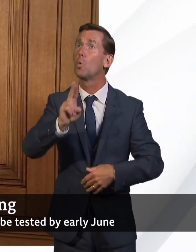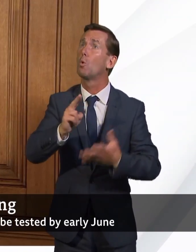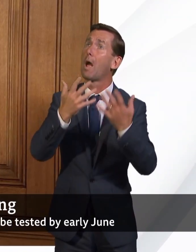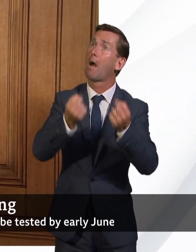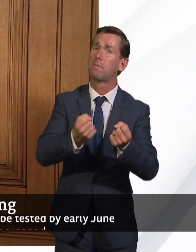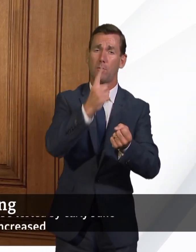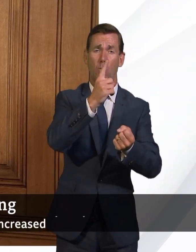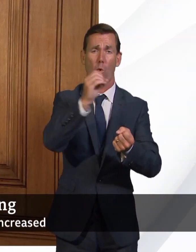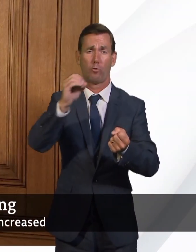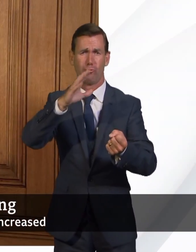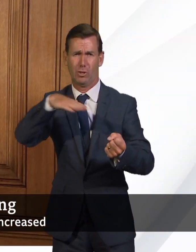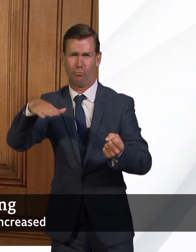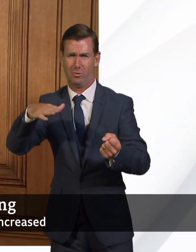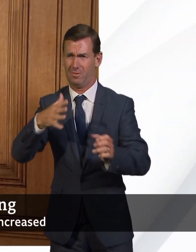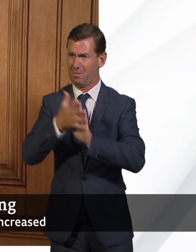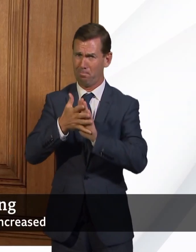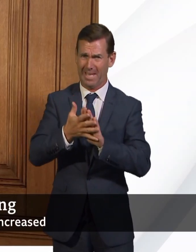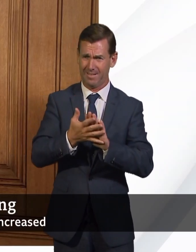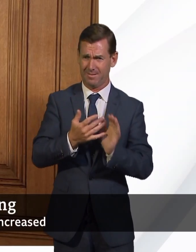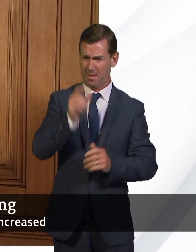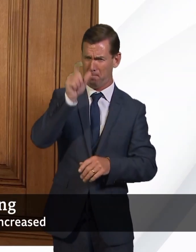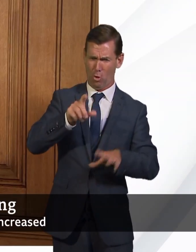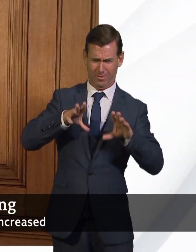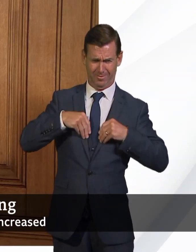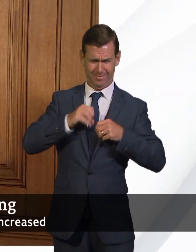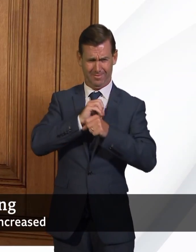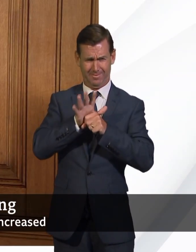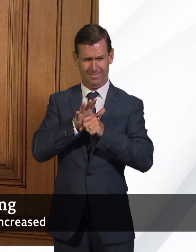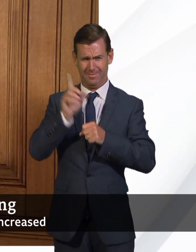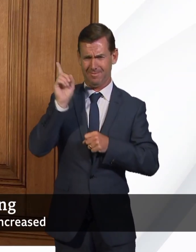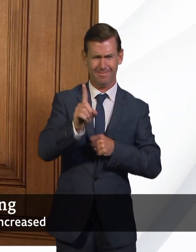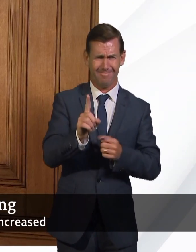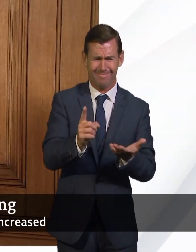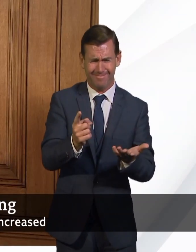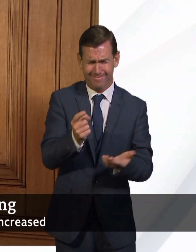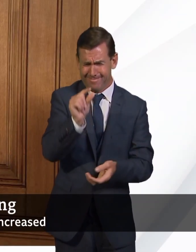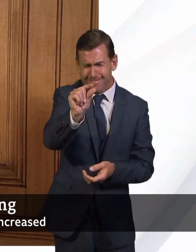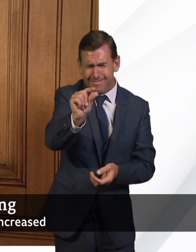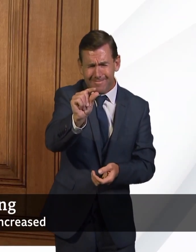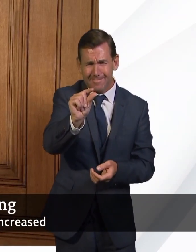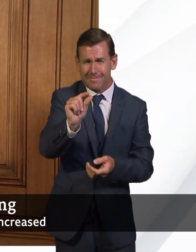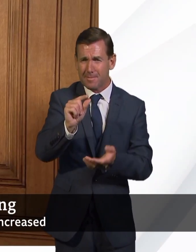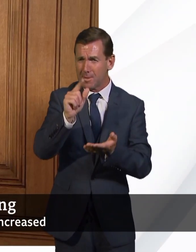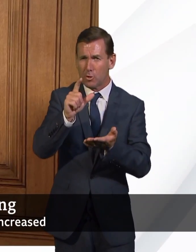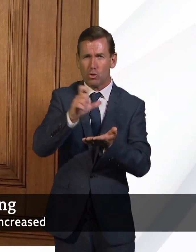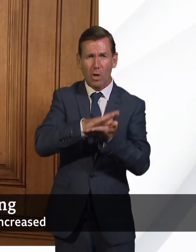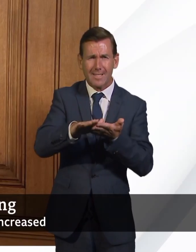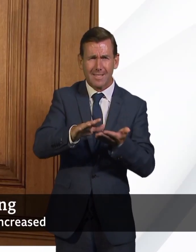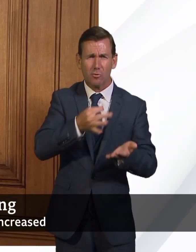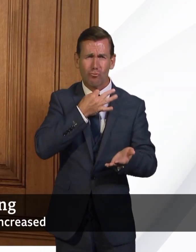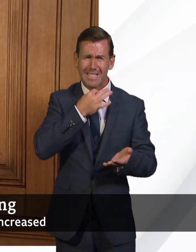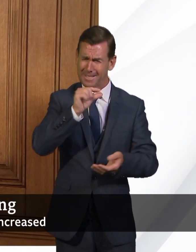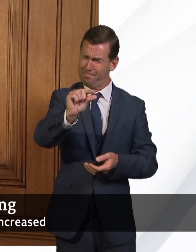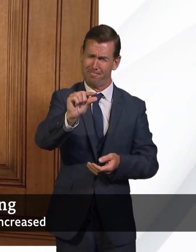the likelihood of anybody having this disease is very small and diminishing with time. So I think we just need to keep that in